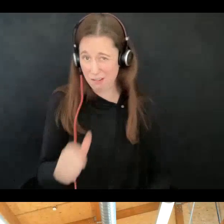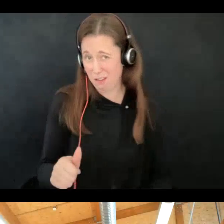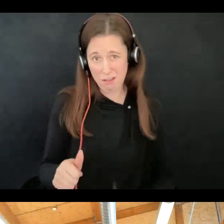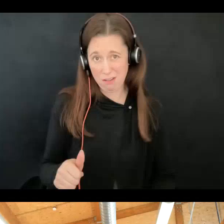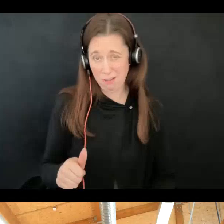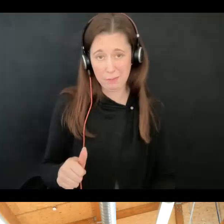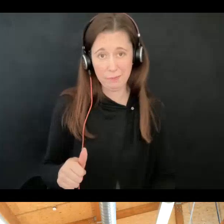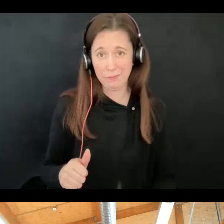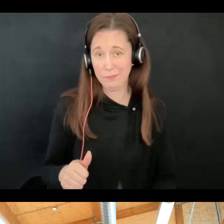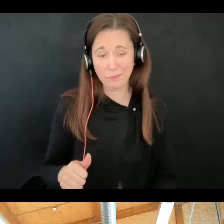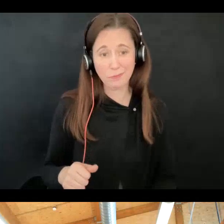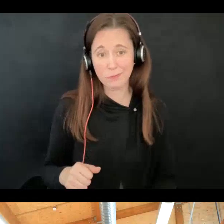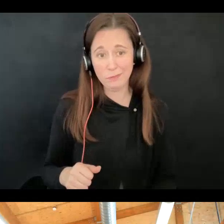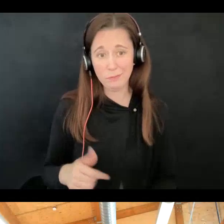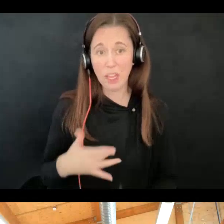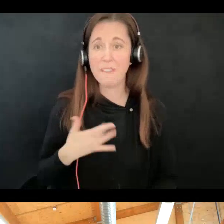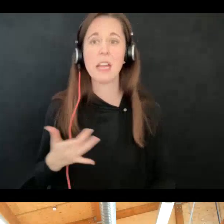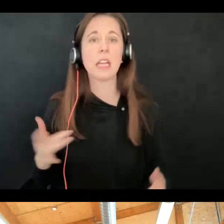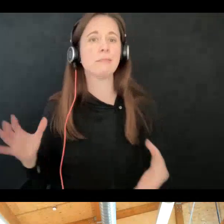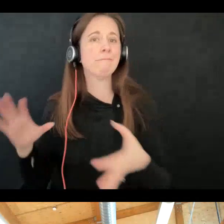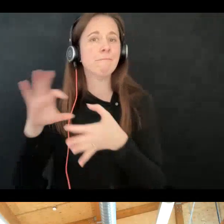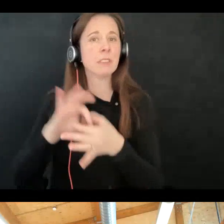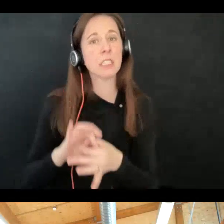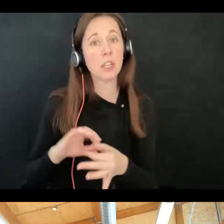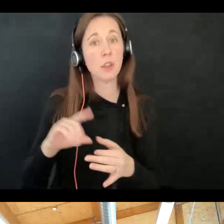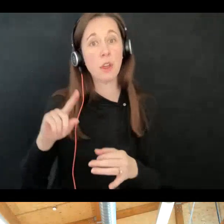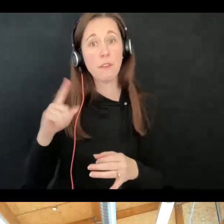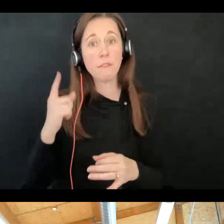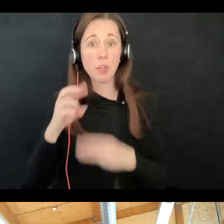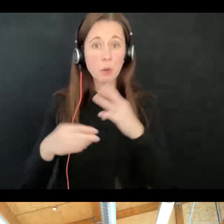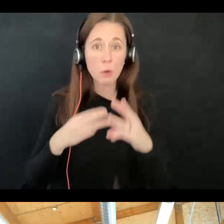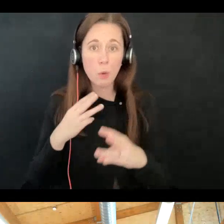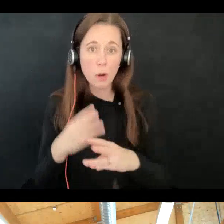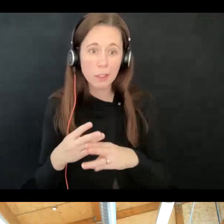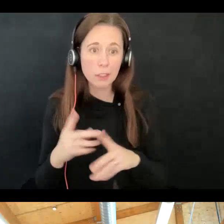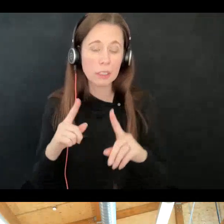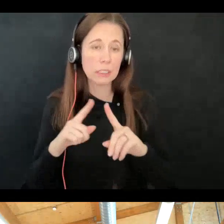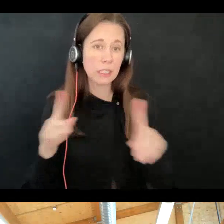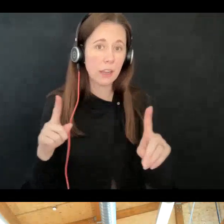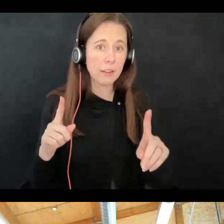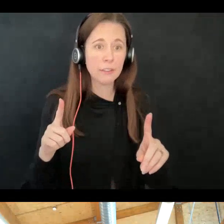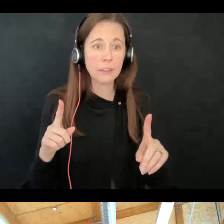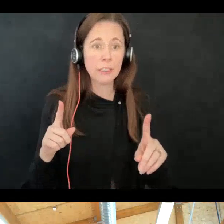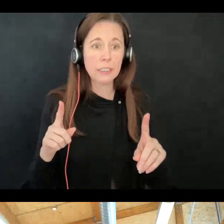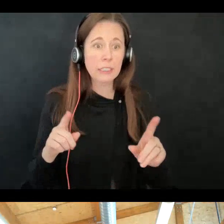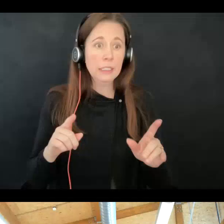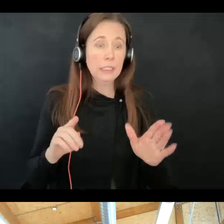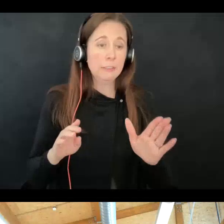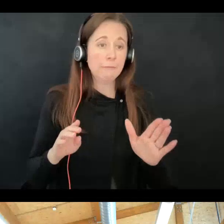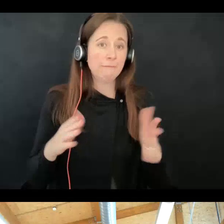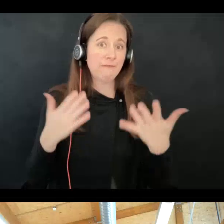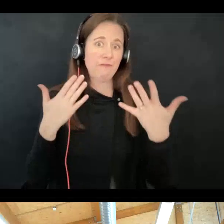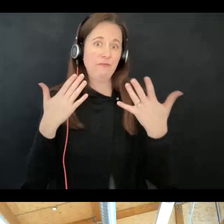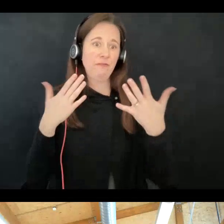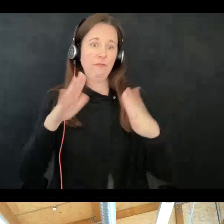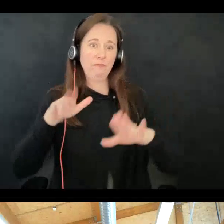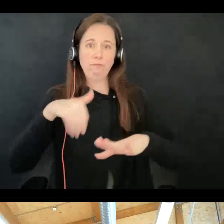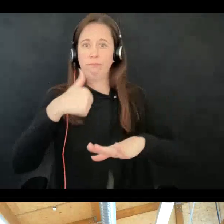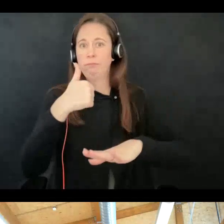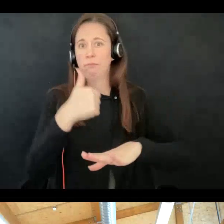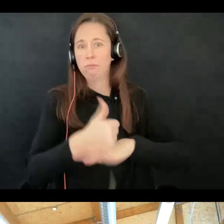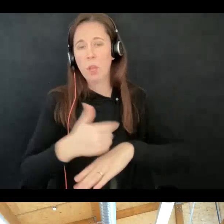ties into first world or developed nations versus developing nations' right to